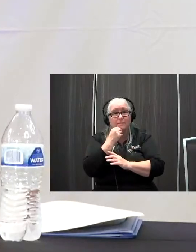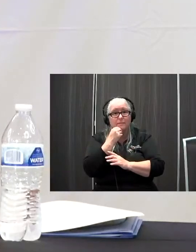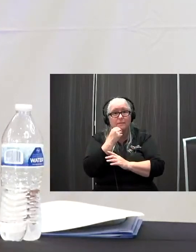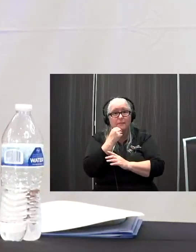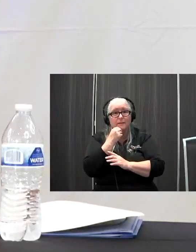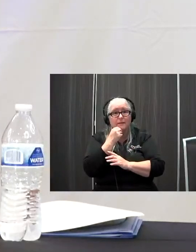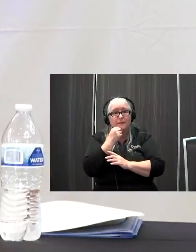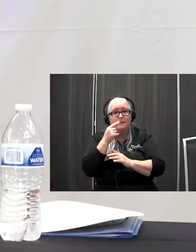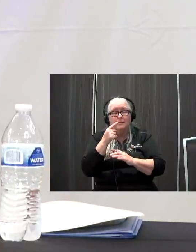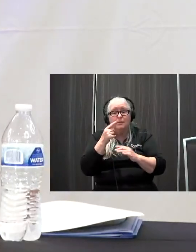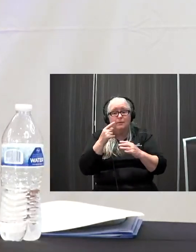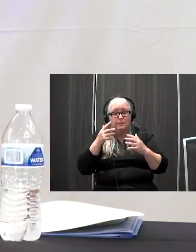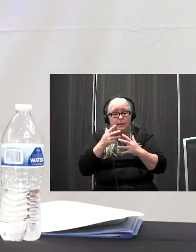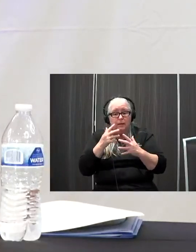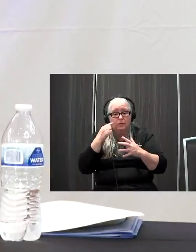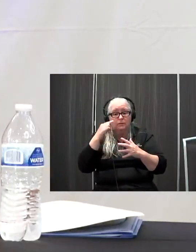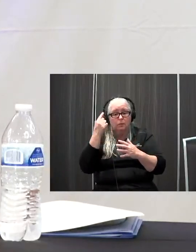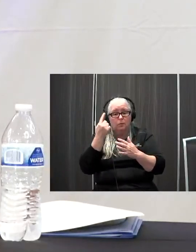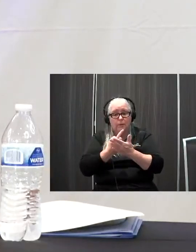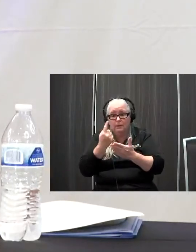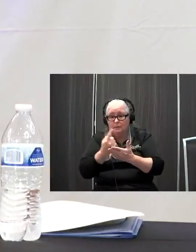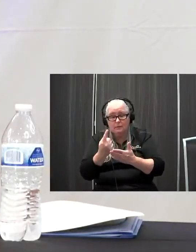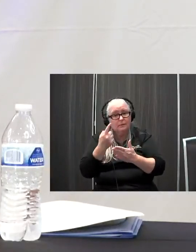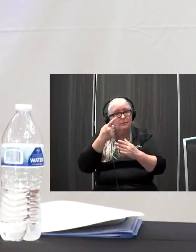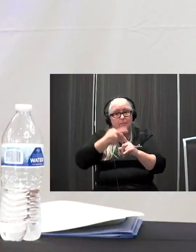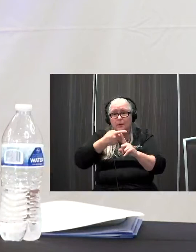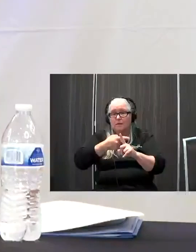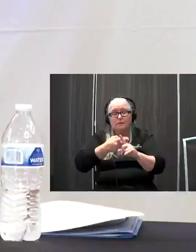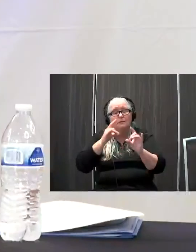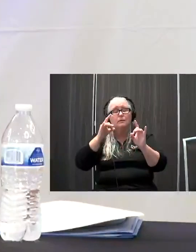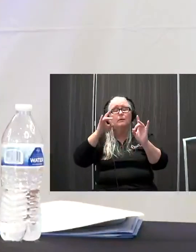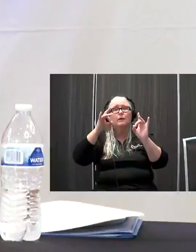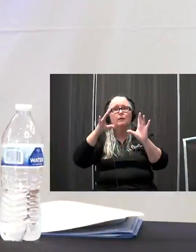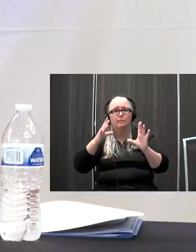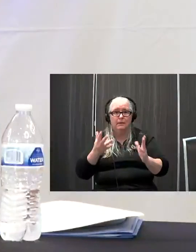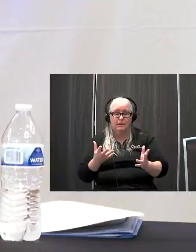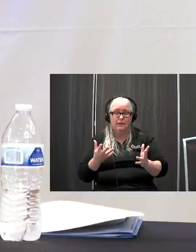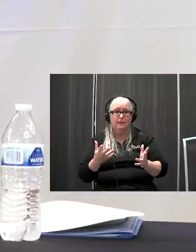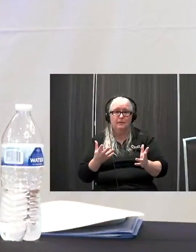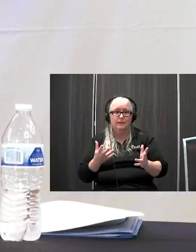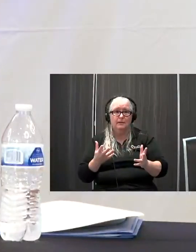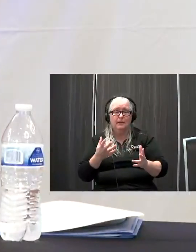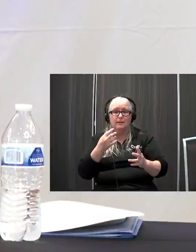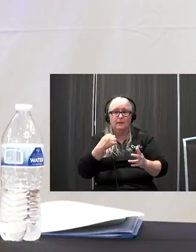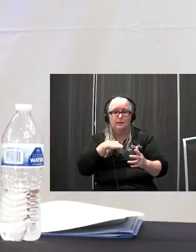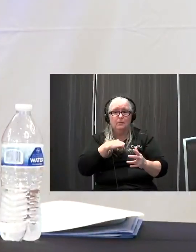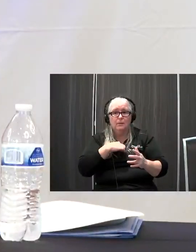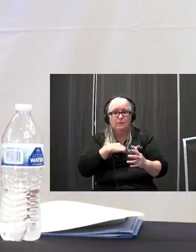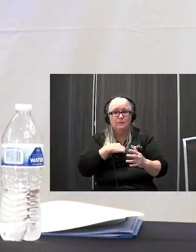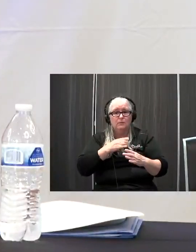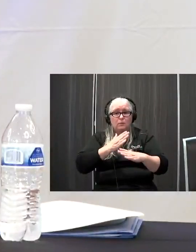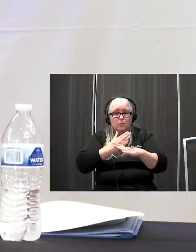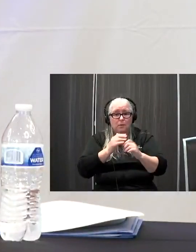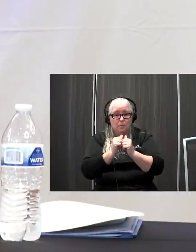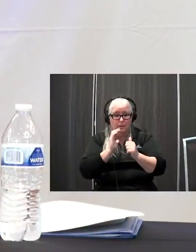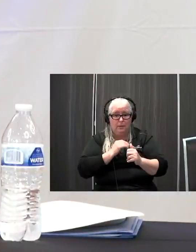then he was anxious for weeks, months. I mean, it went on bad. And it was spilling over into the rest of our lives. And so what we